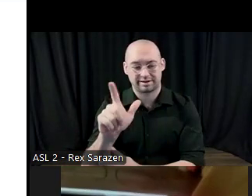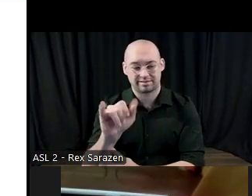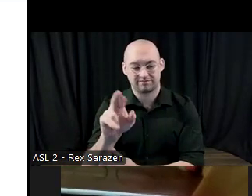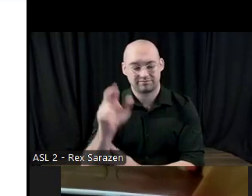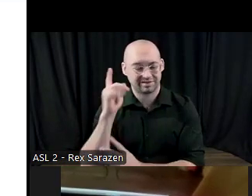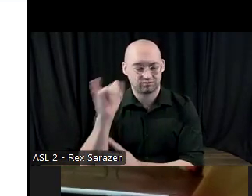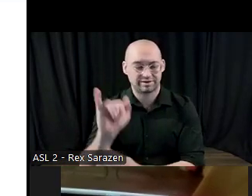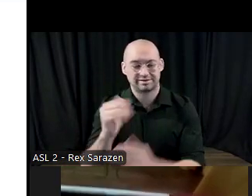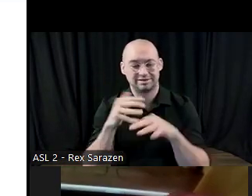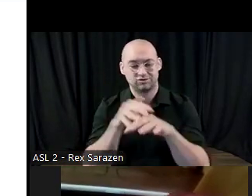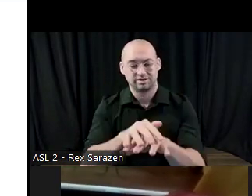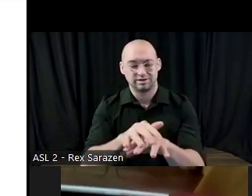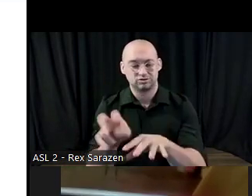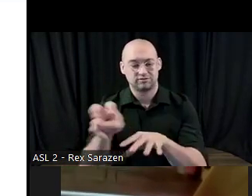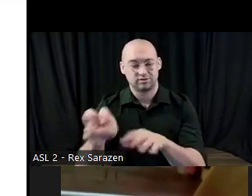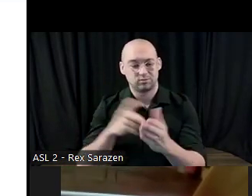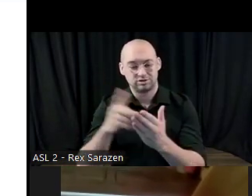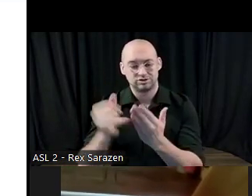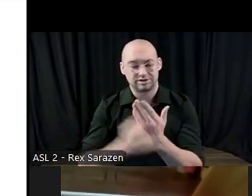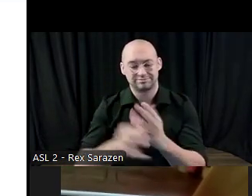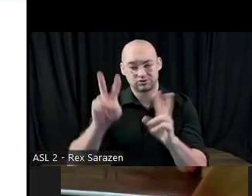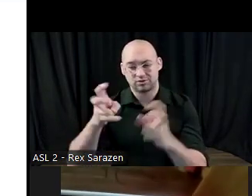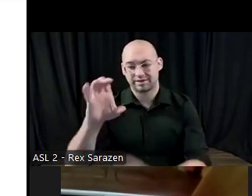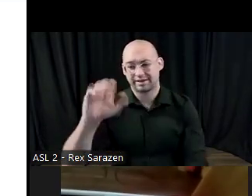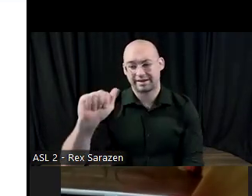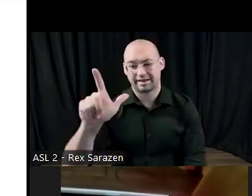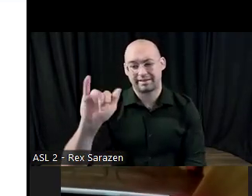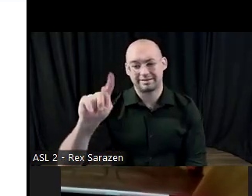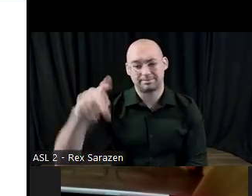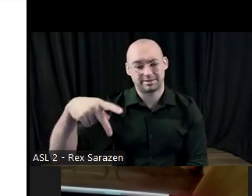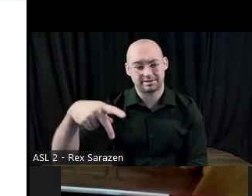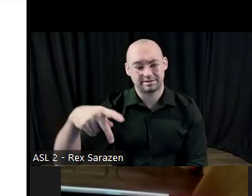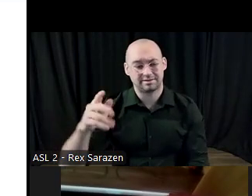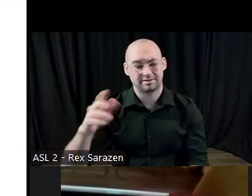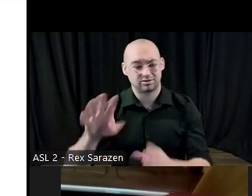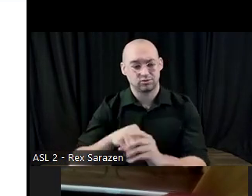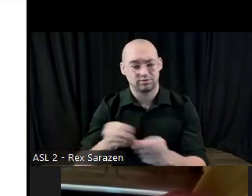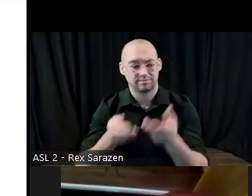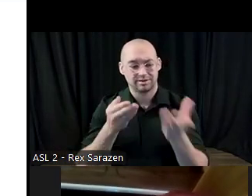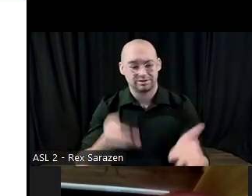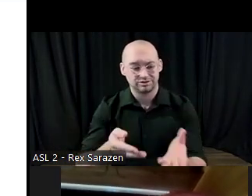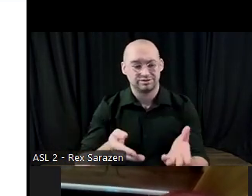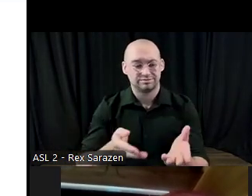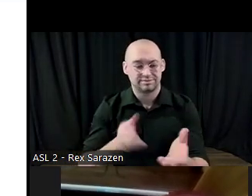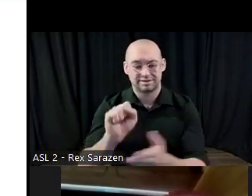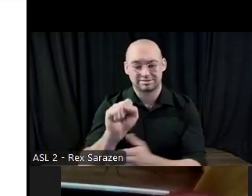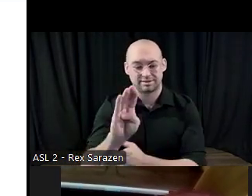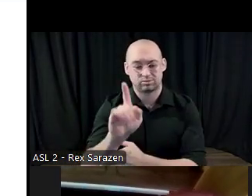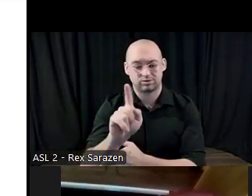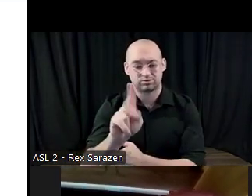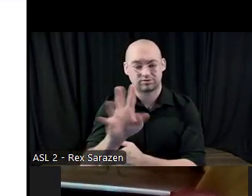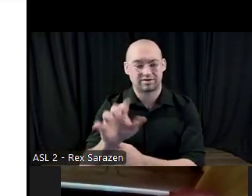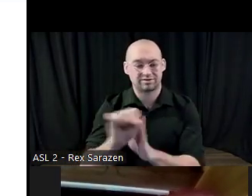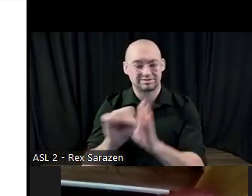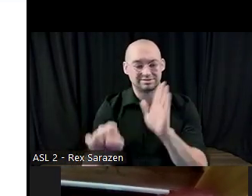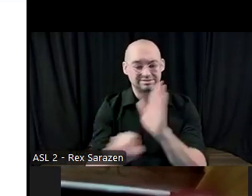Travel Project, CALIP. Include a recommendation through SB 125, State Transit Transportation